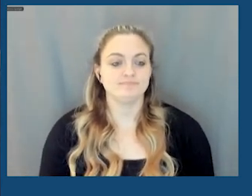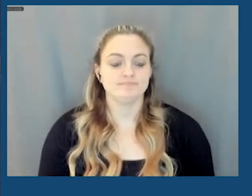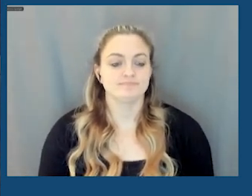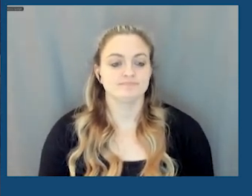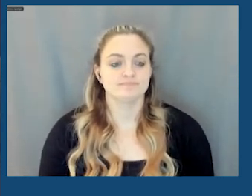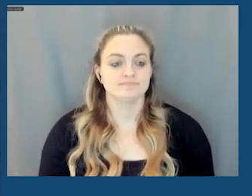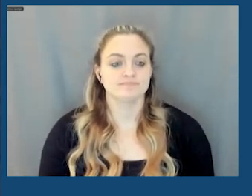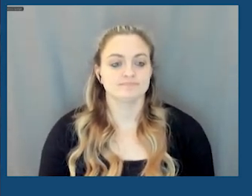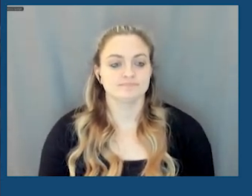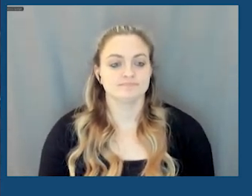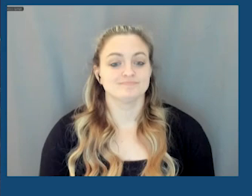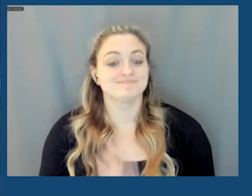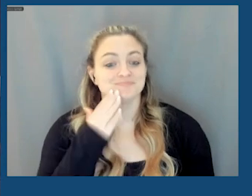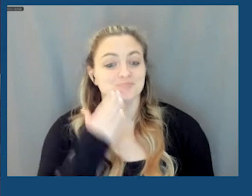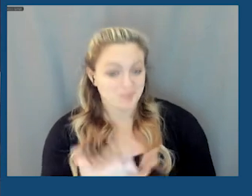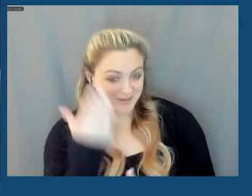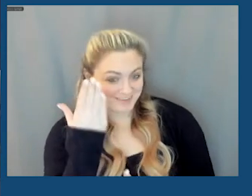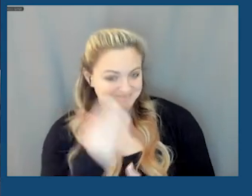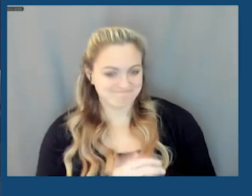Good morning.